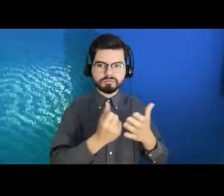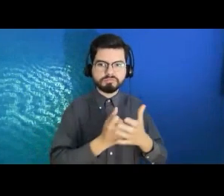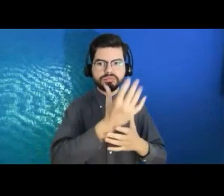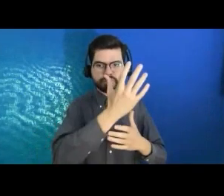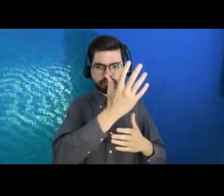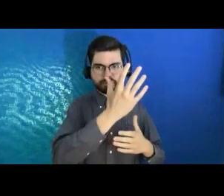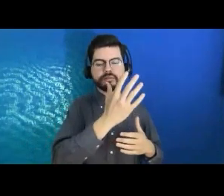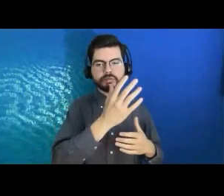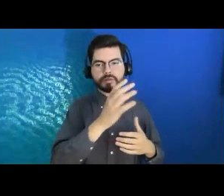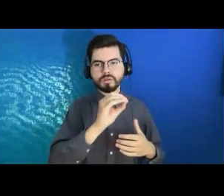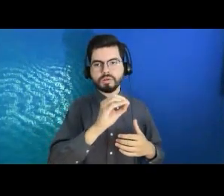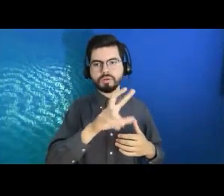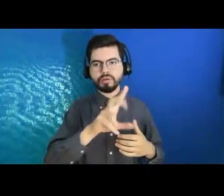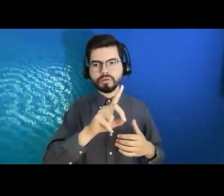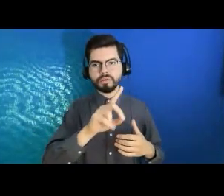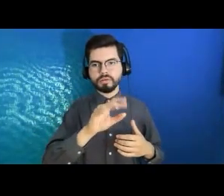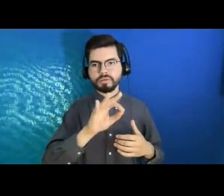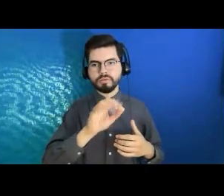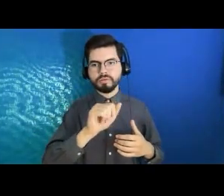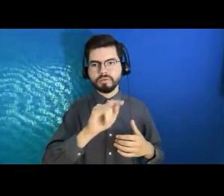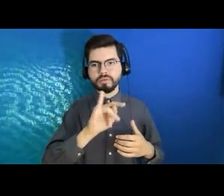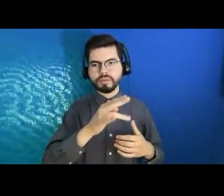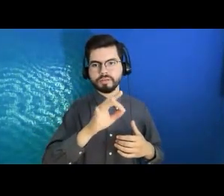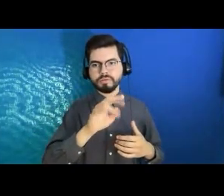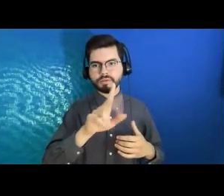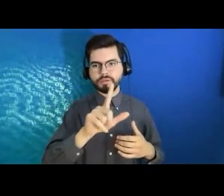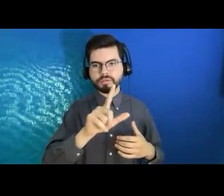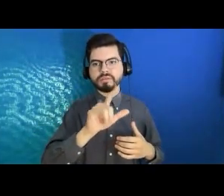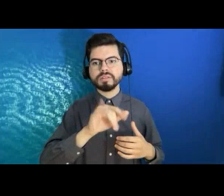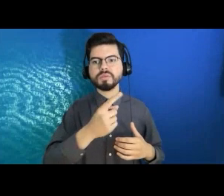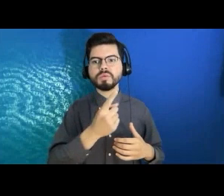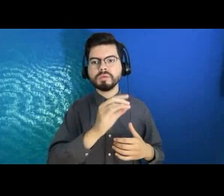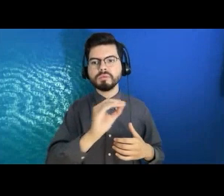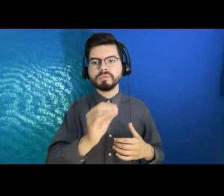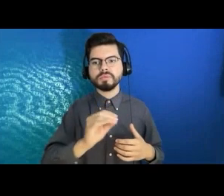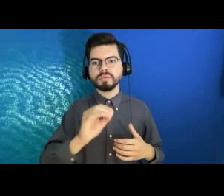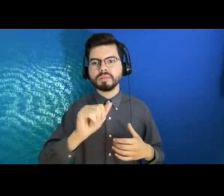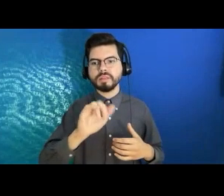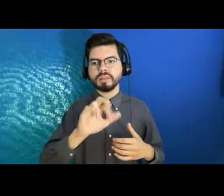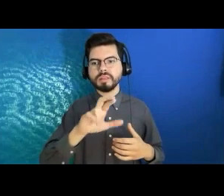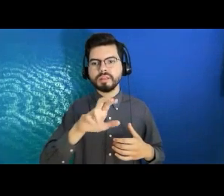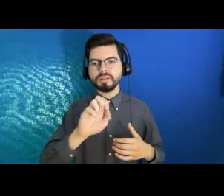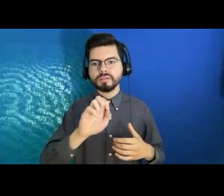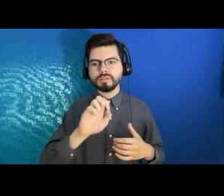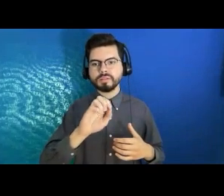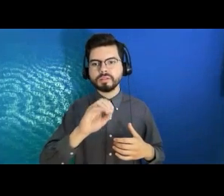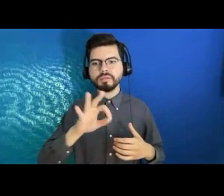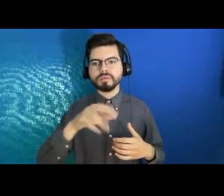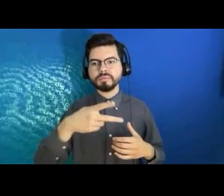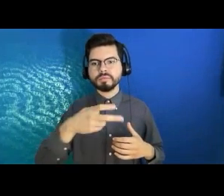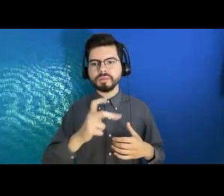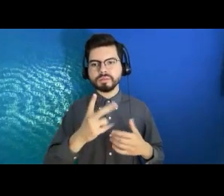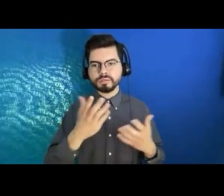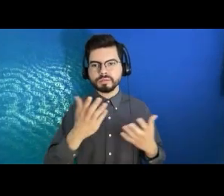for less than 1% of the acreage of the park. Road corridors and